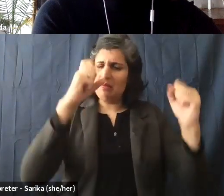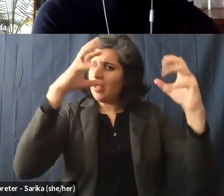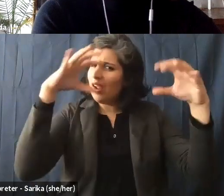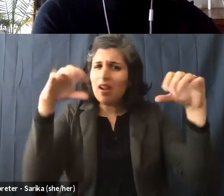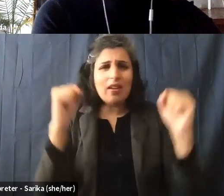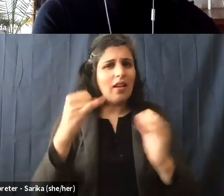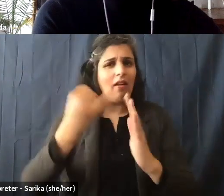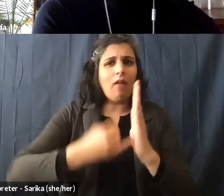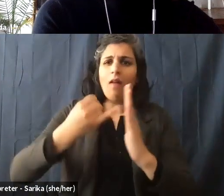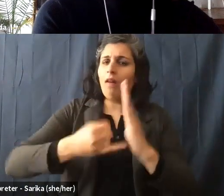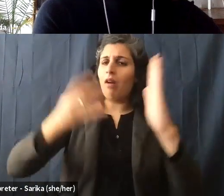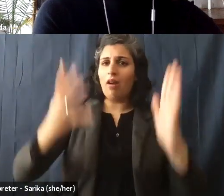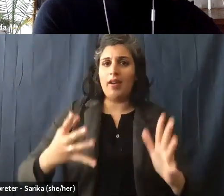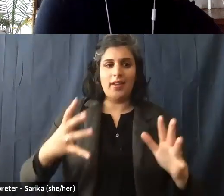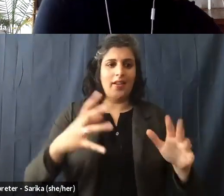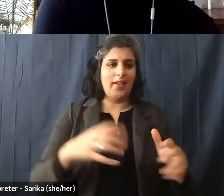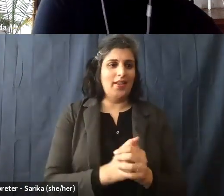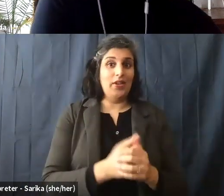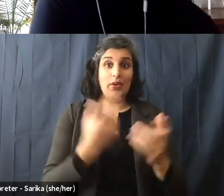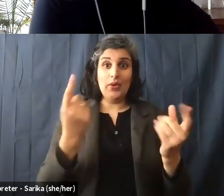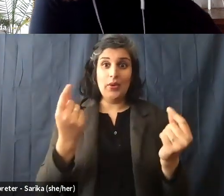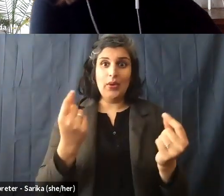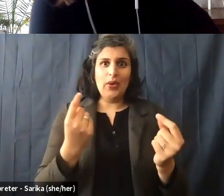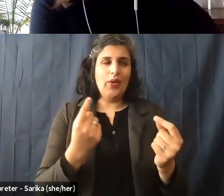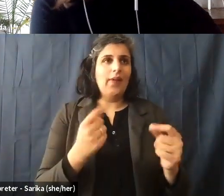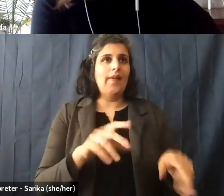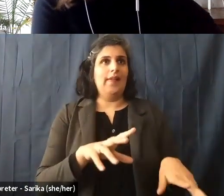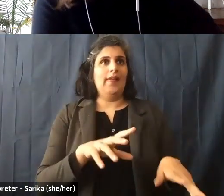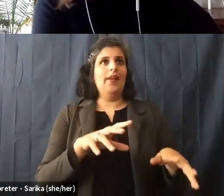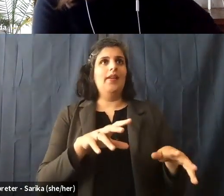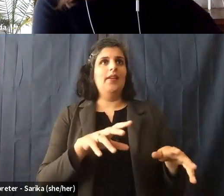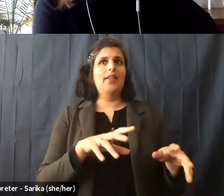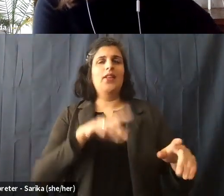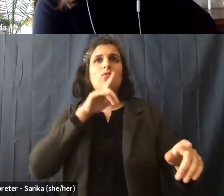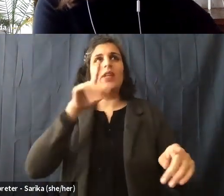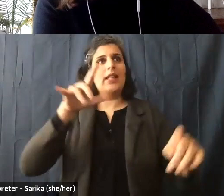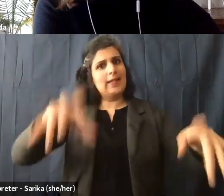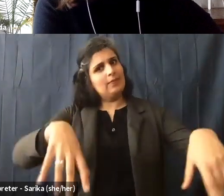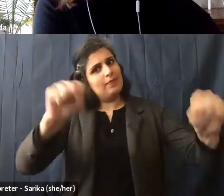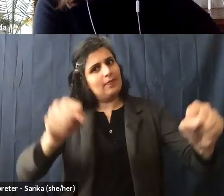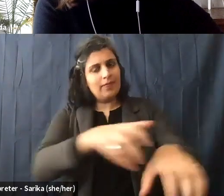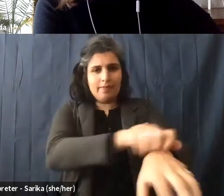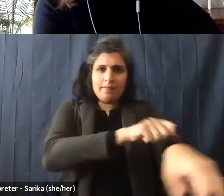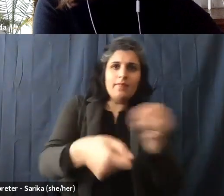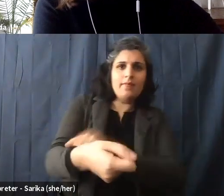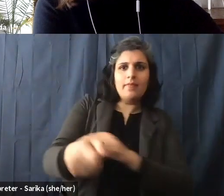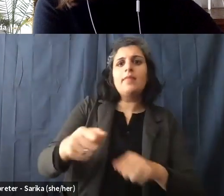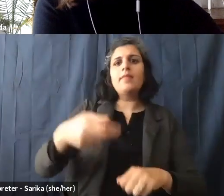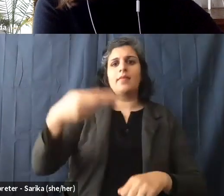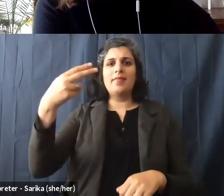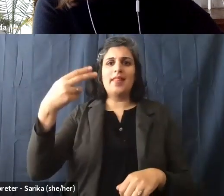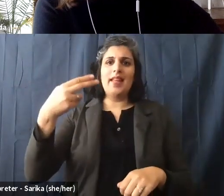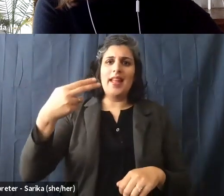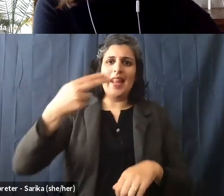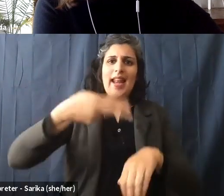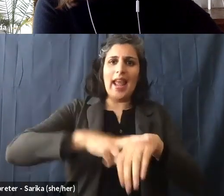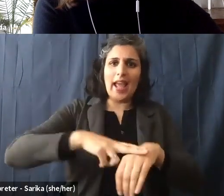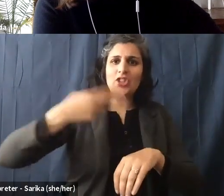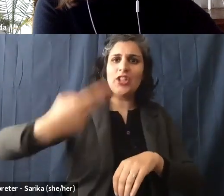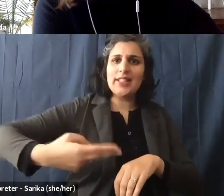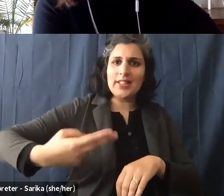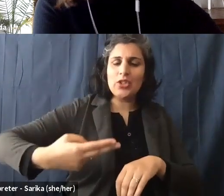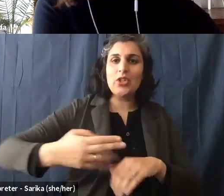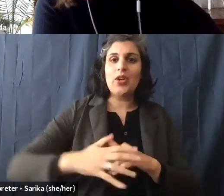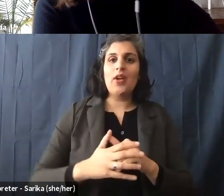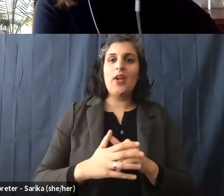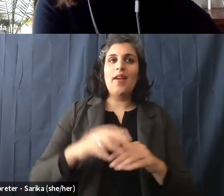taking on this dominant notion of national history and not only taking apart but offering alternative